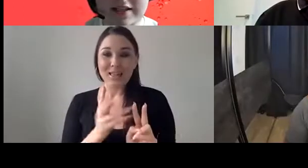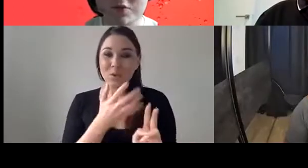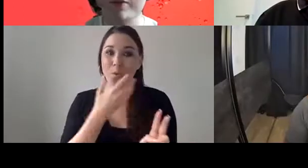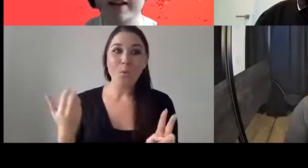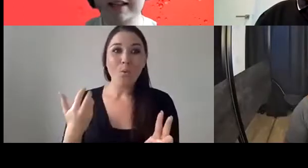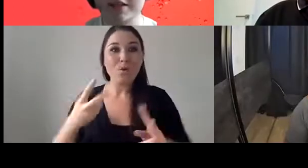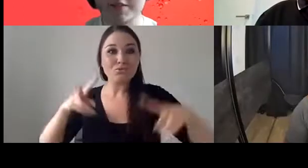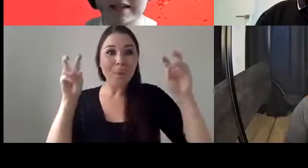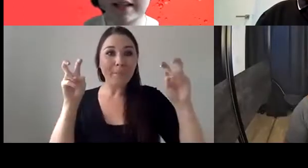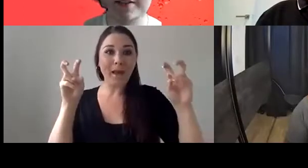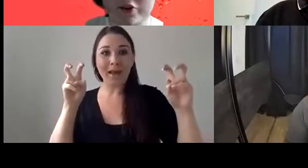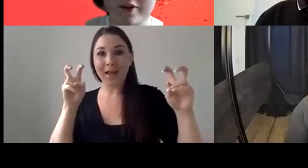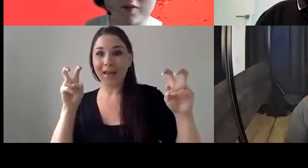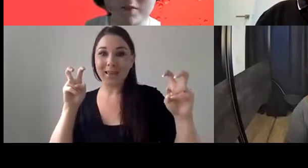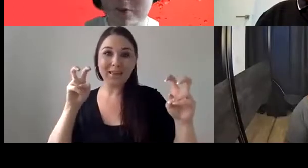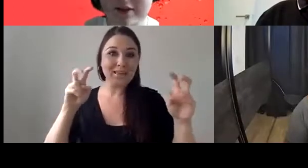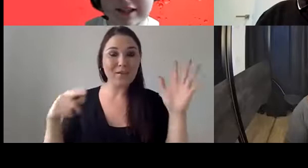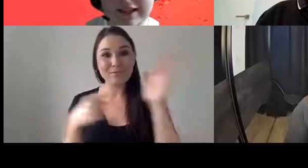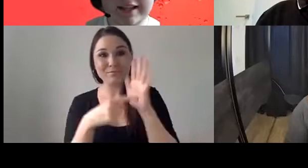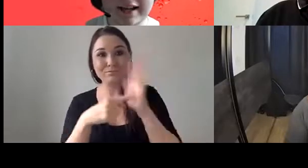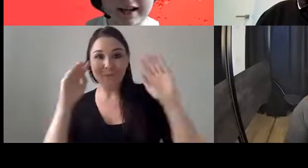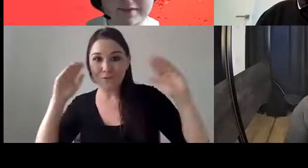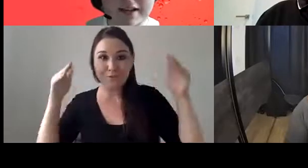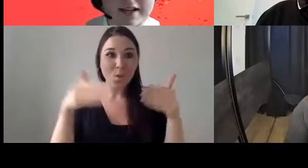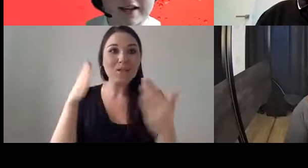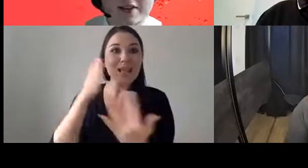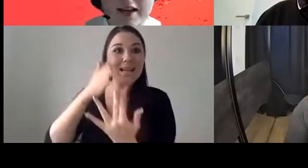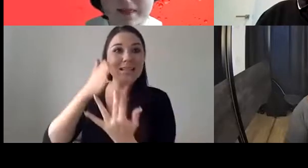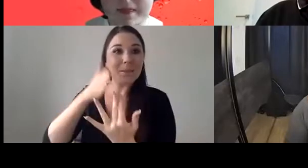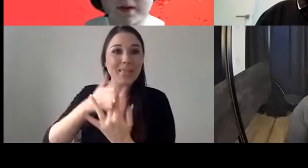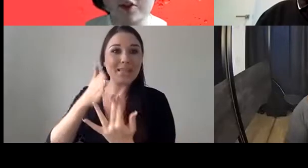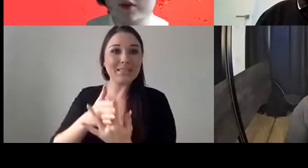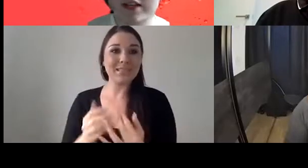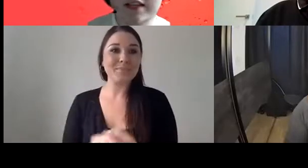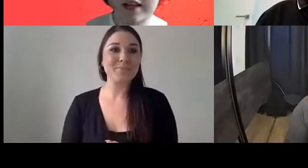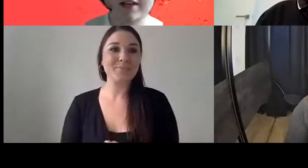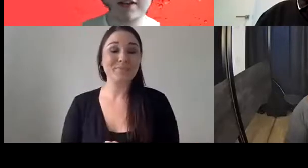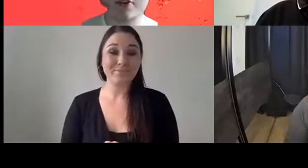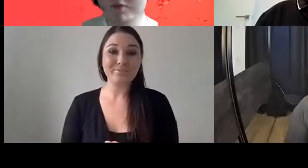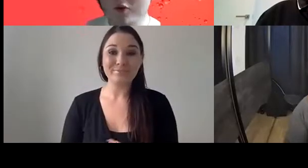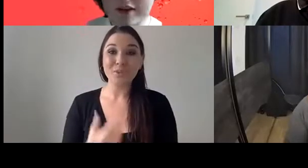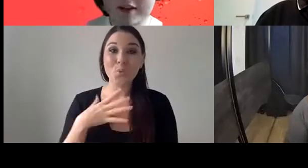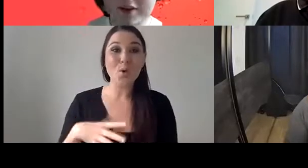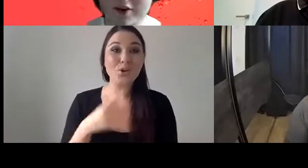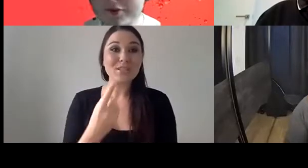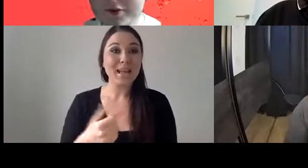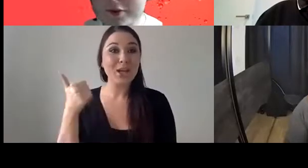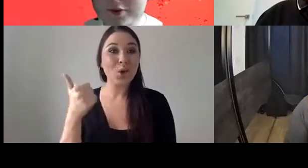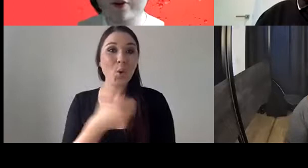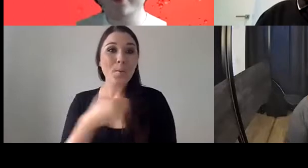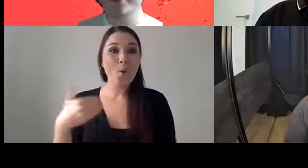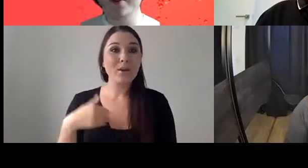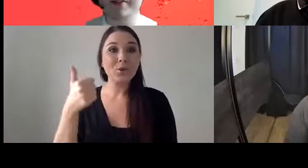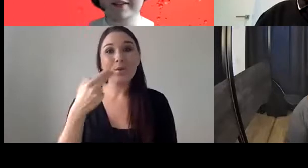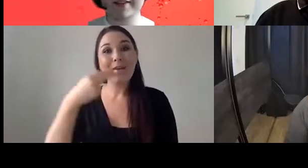today is all around accessibility, as I'll share in one moment. So yeah, look, just wanted to say good morning, good afternoon